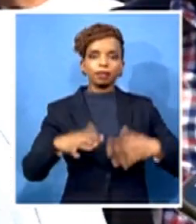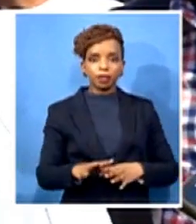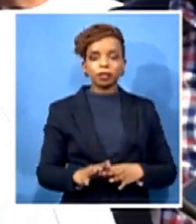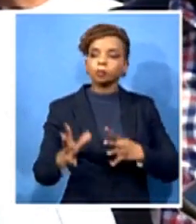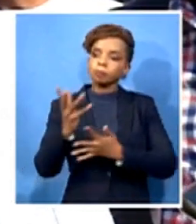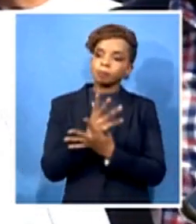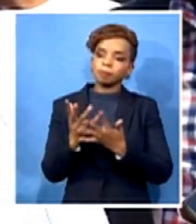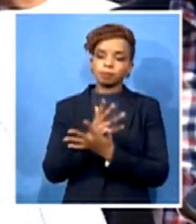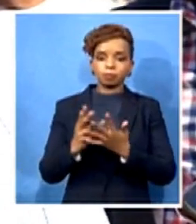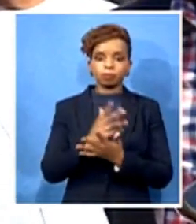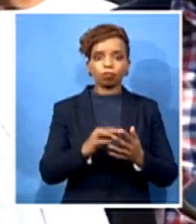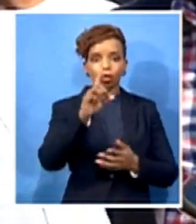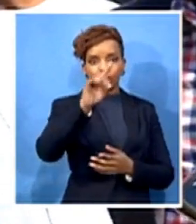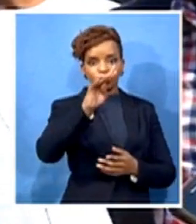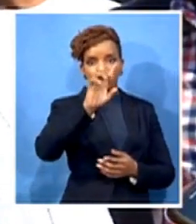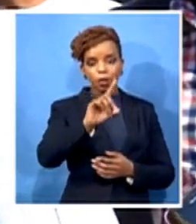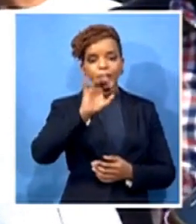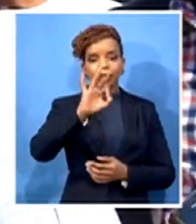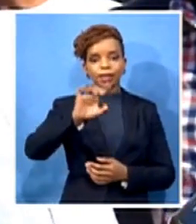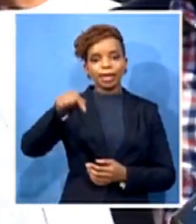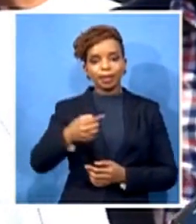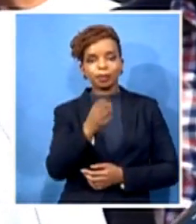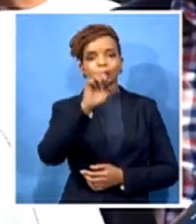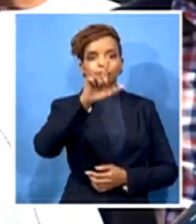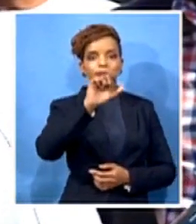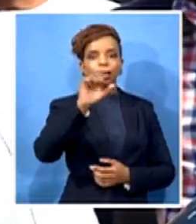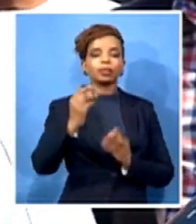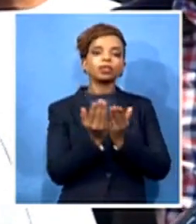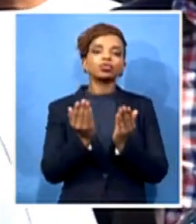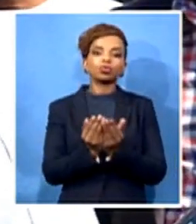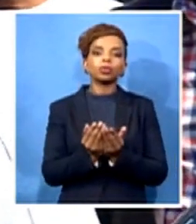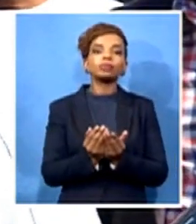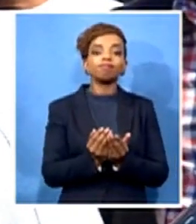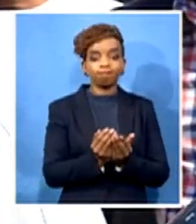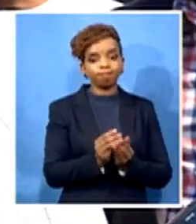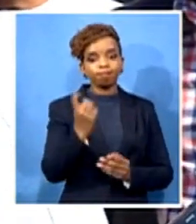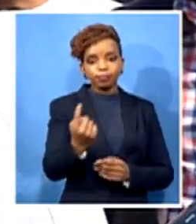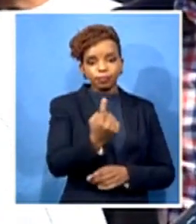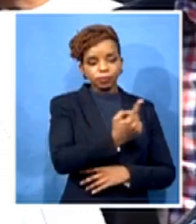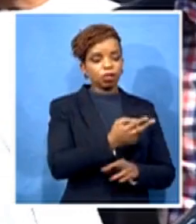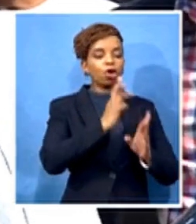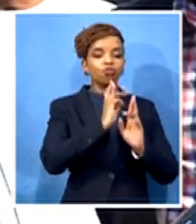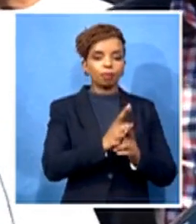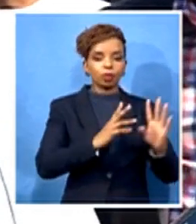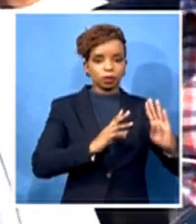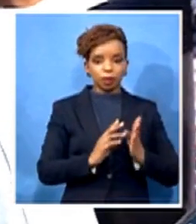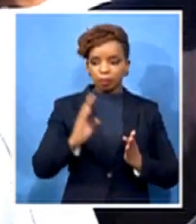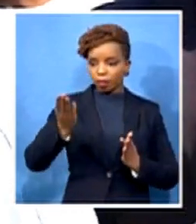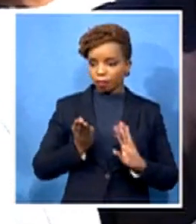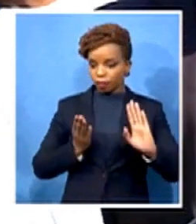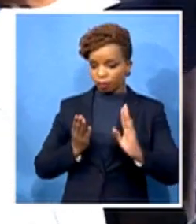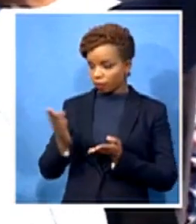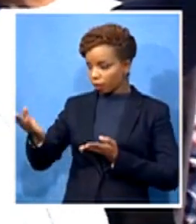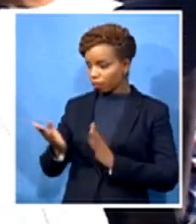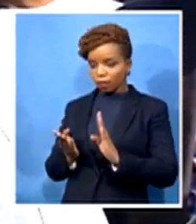3,773 schools. Each one of them were giving me a report as far as the classes, as far as the PPEs, as far